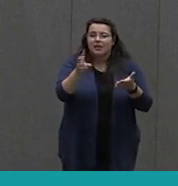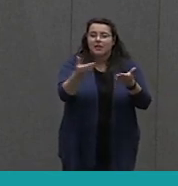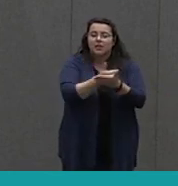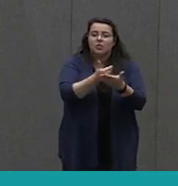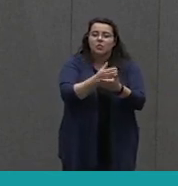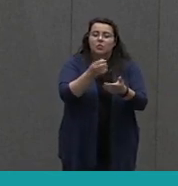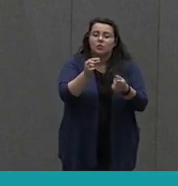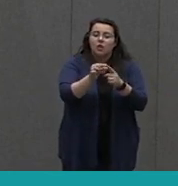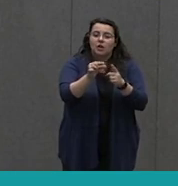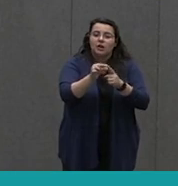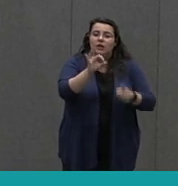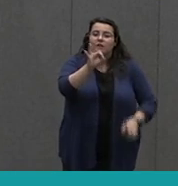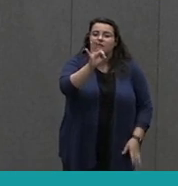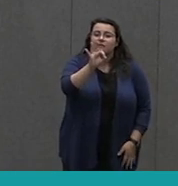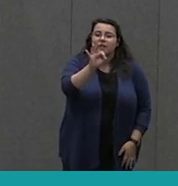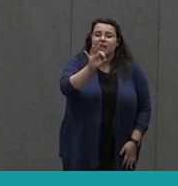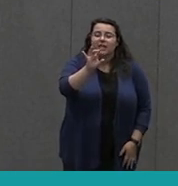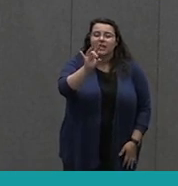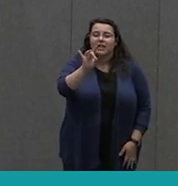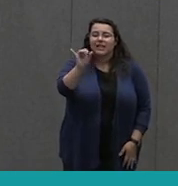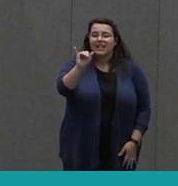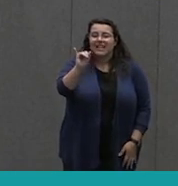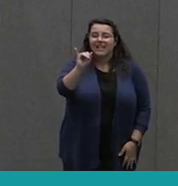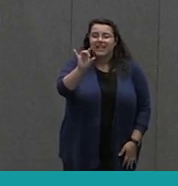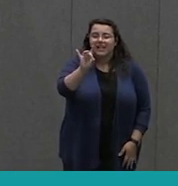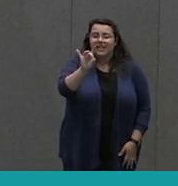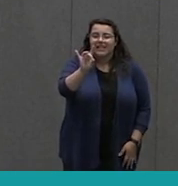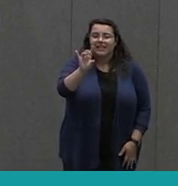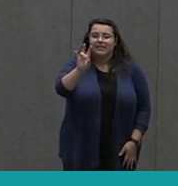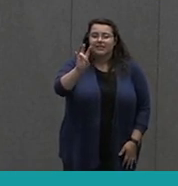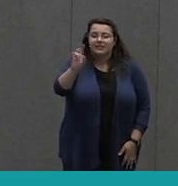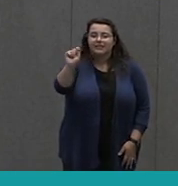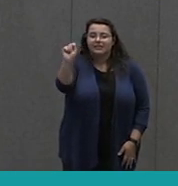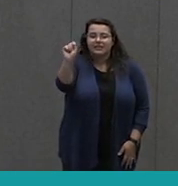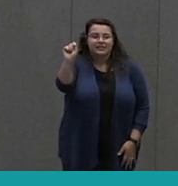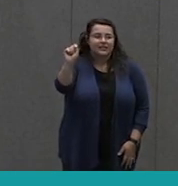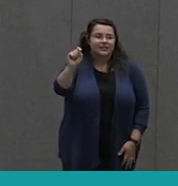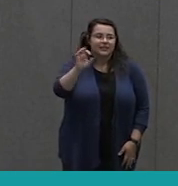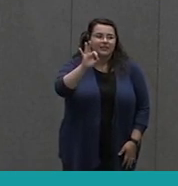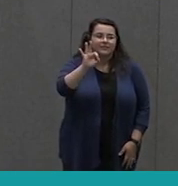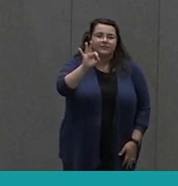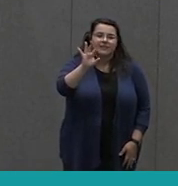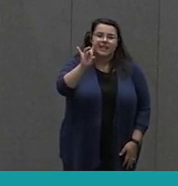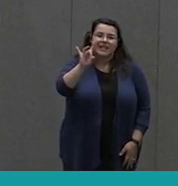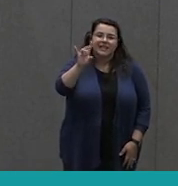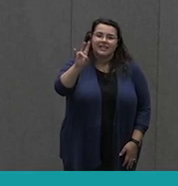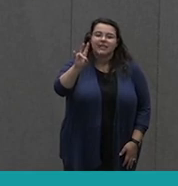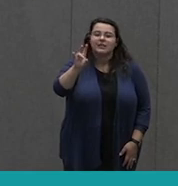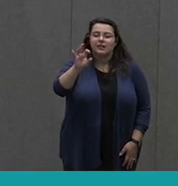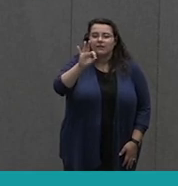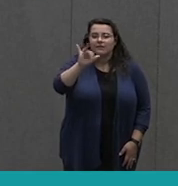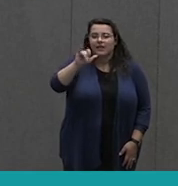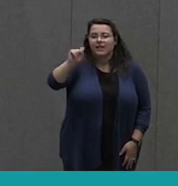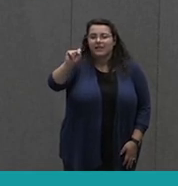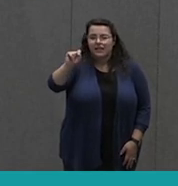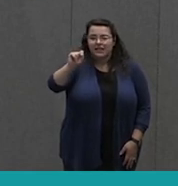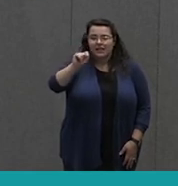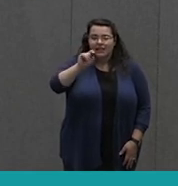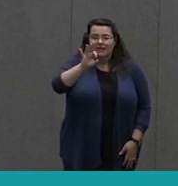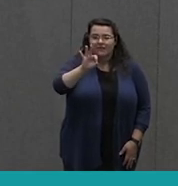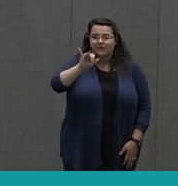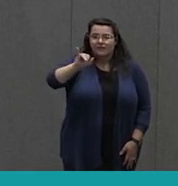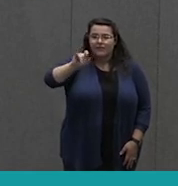Freddie F. Freddie F says, it's my turn. Are you going to catch me now? Yes, says at.